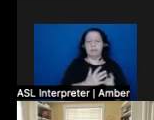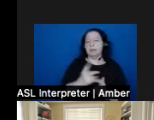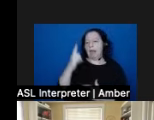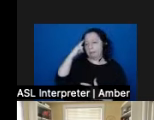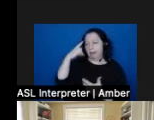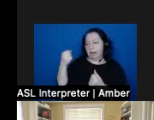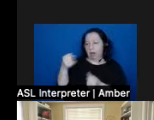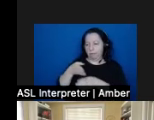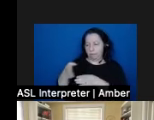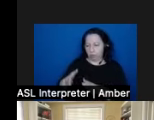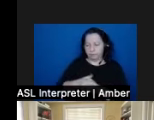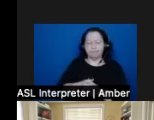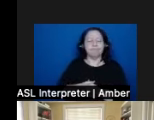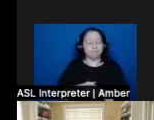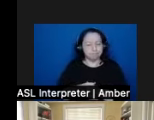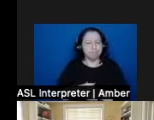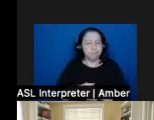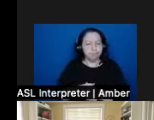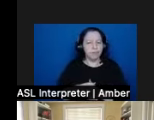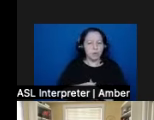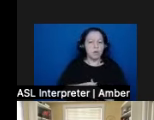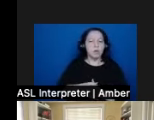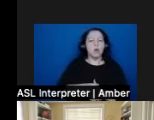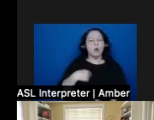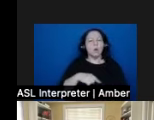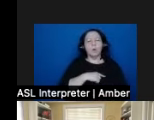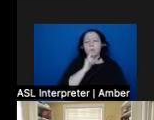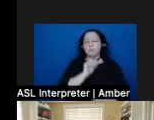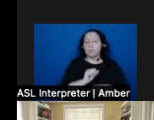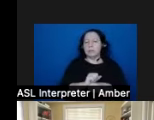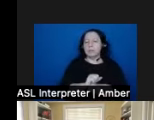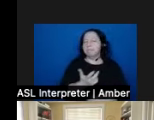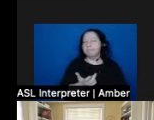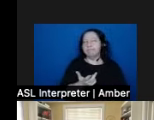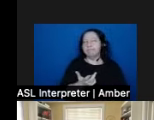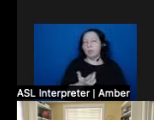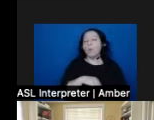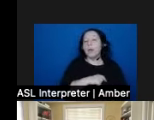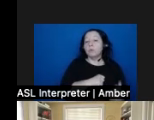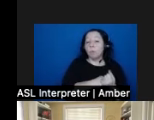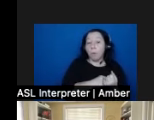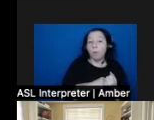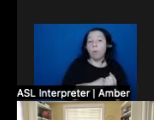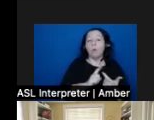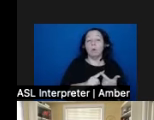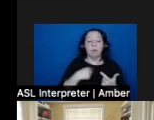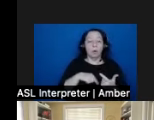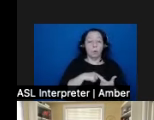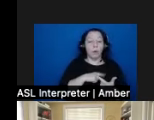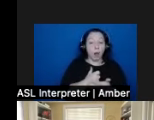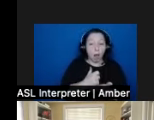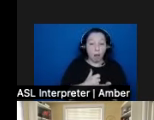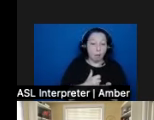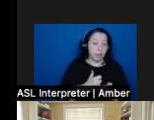professionals. And really, you know, we're supporting, we're helping support